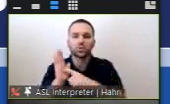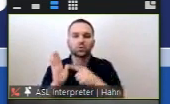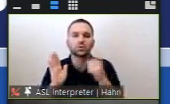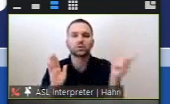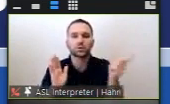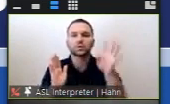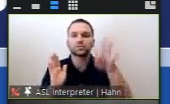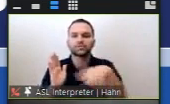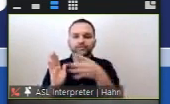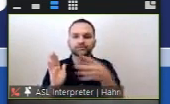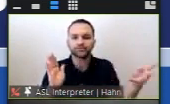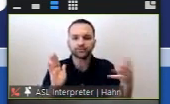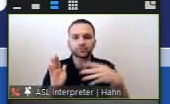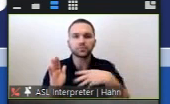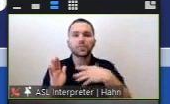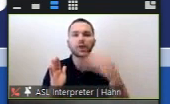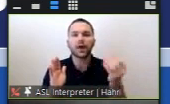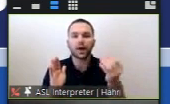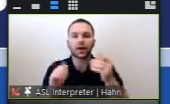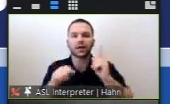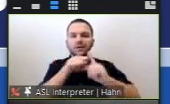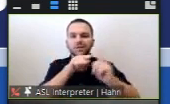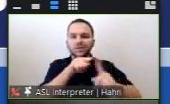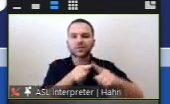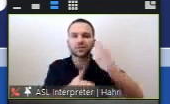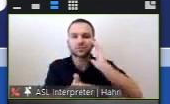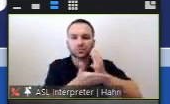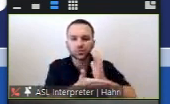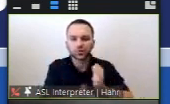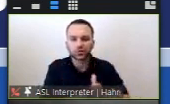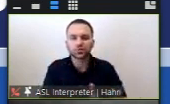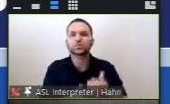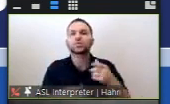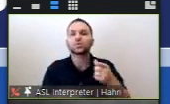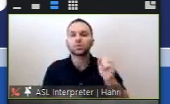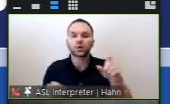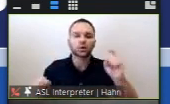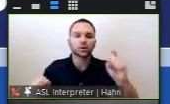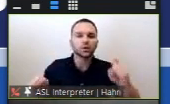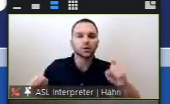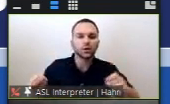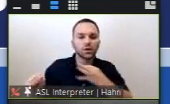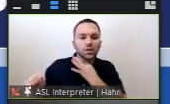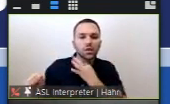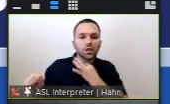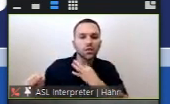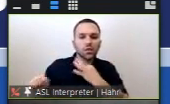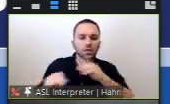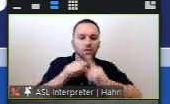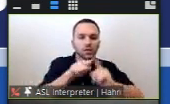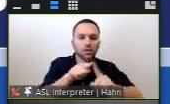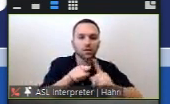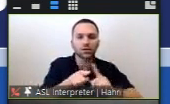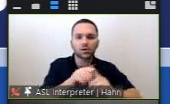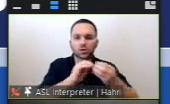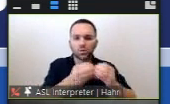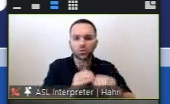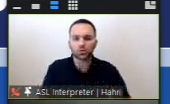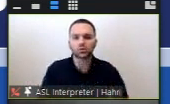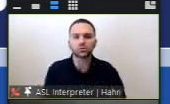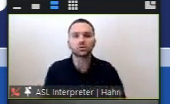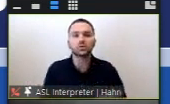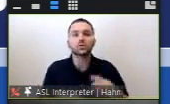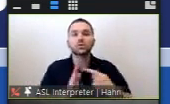a number of graphics or visualizations that you can click on to look at different types of data. And so I'm starting here with this state